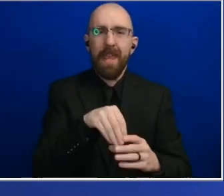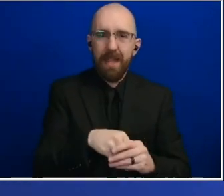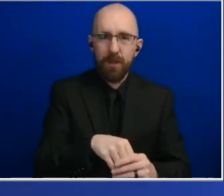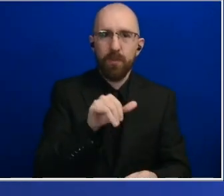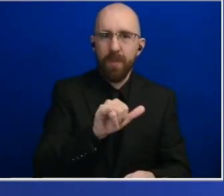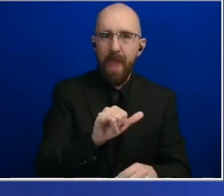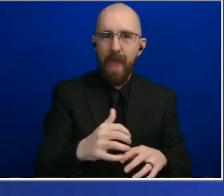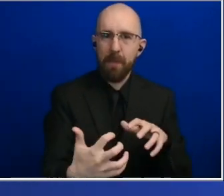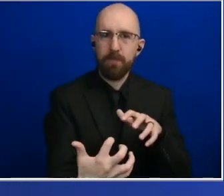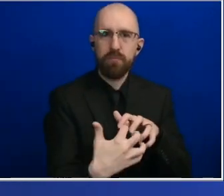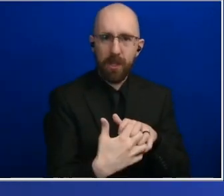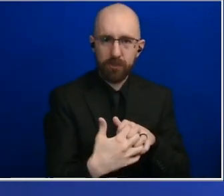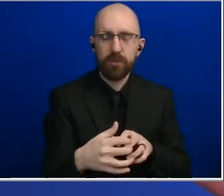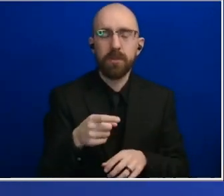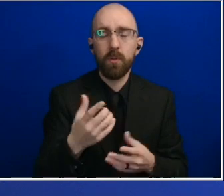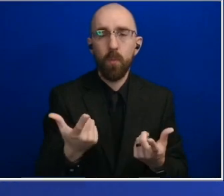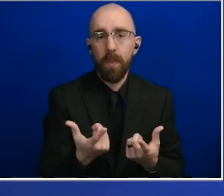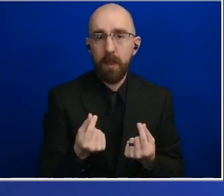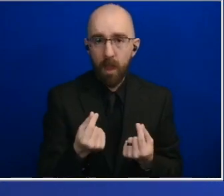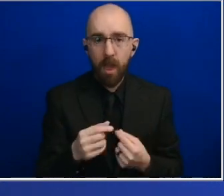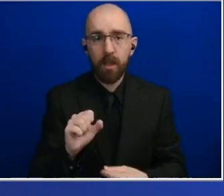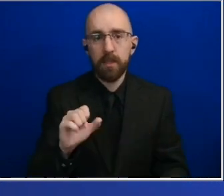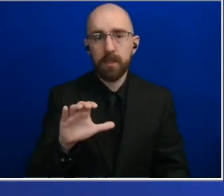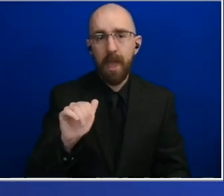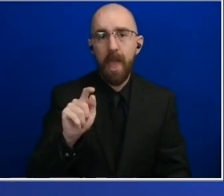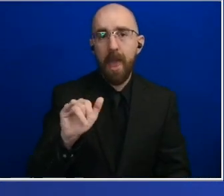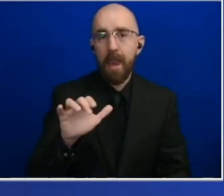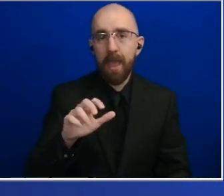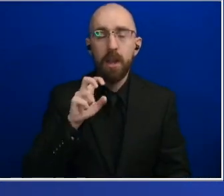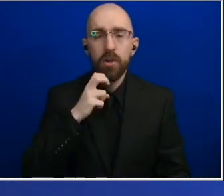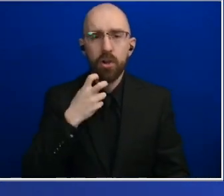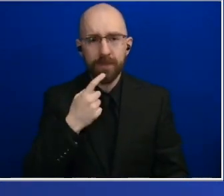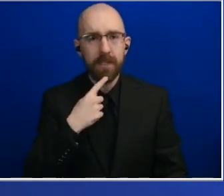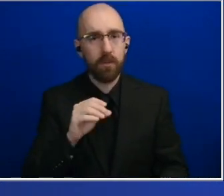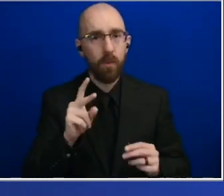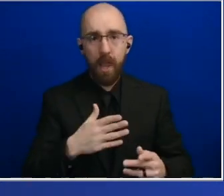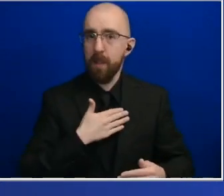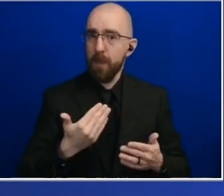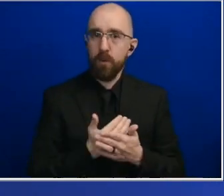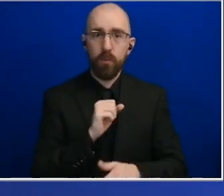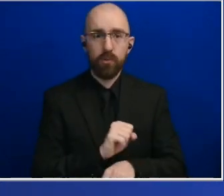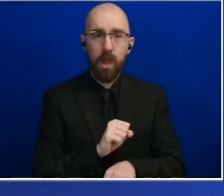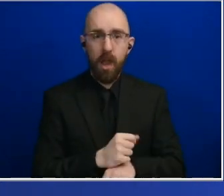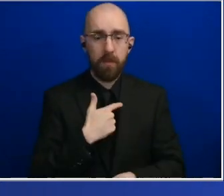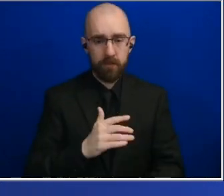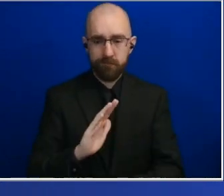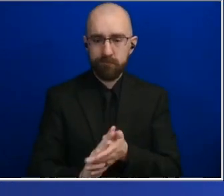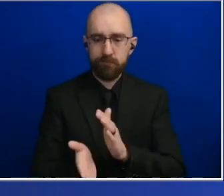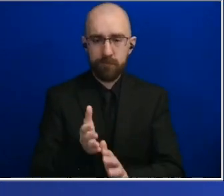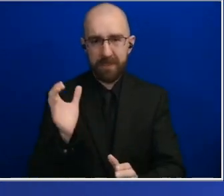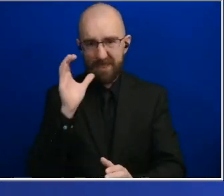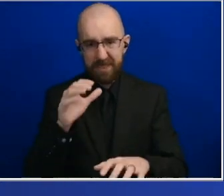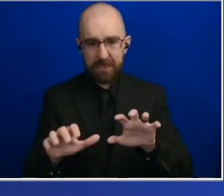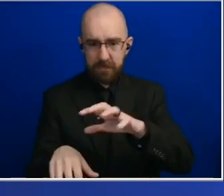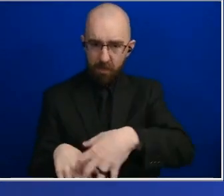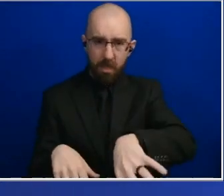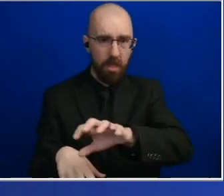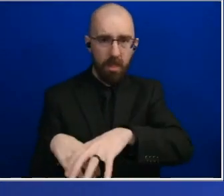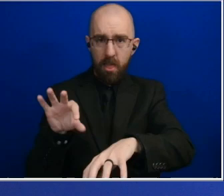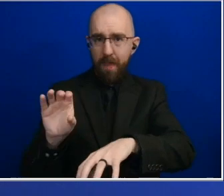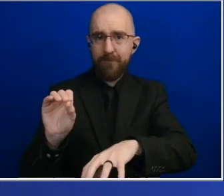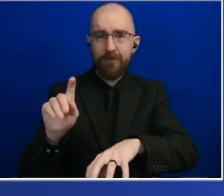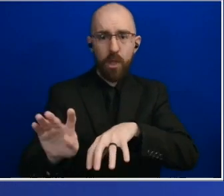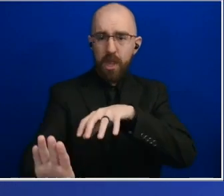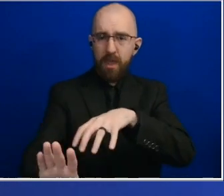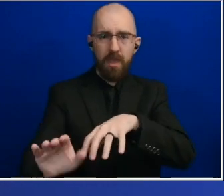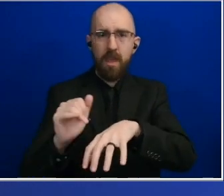does is the sciatic nerve then says, okay, this is my new job. I'm no longer going to try to find the foot. I'm going to innervate the